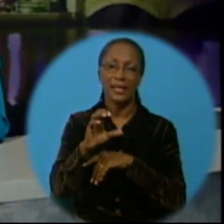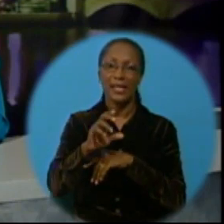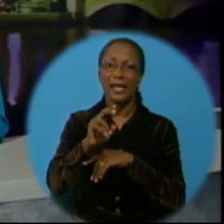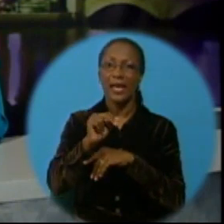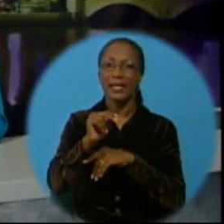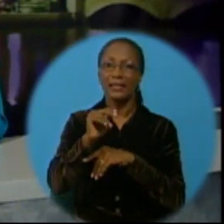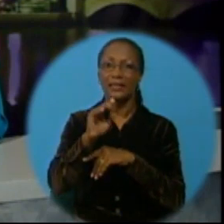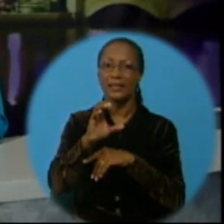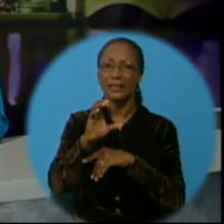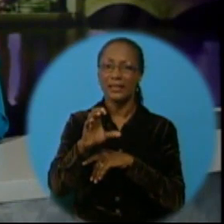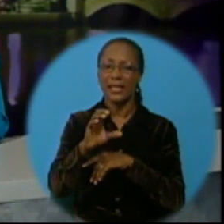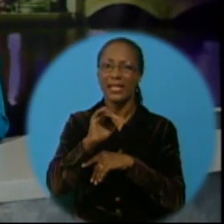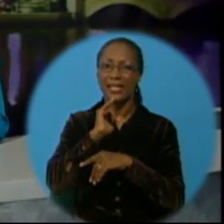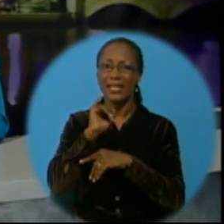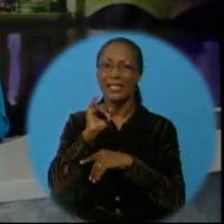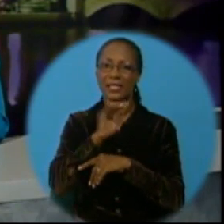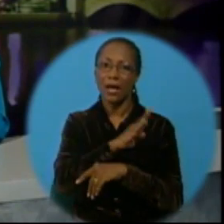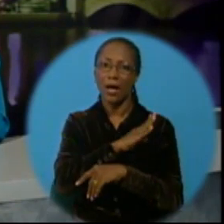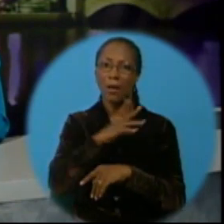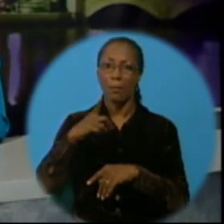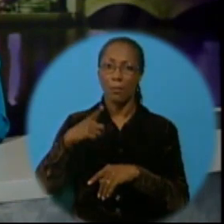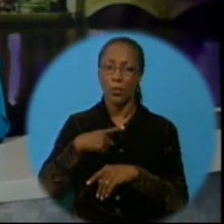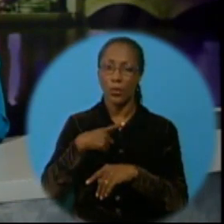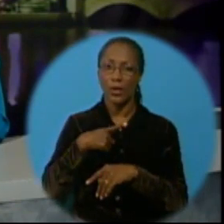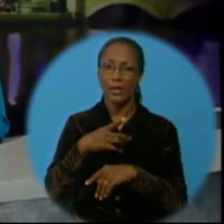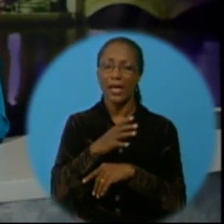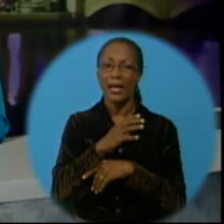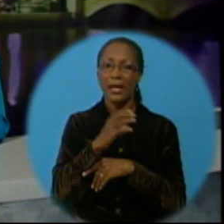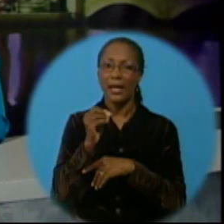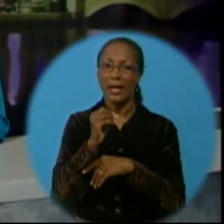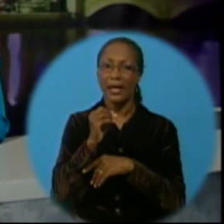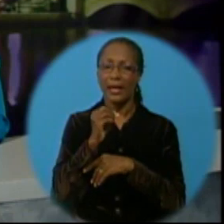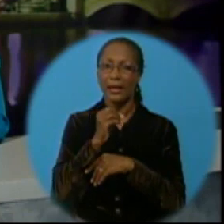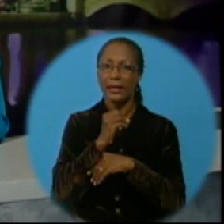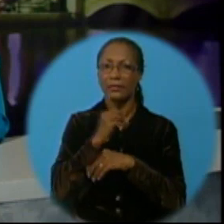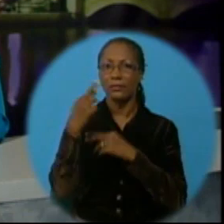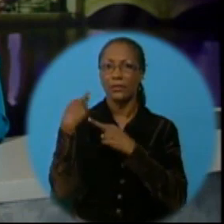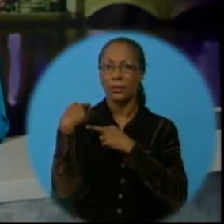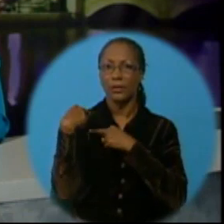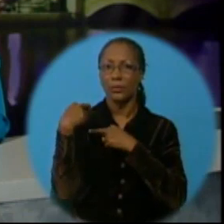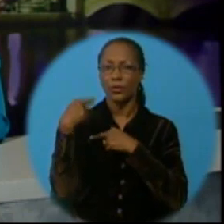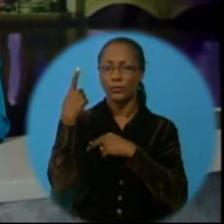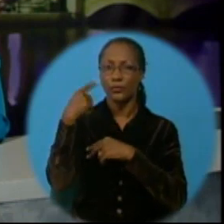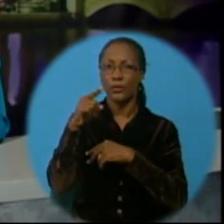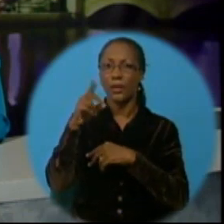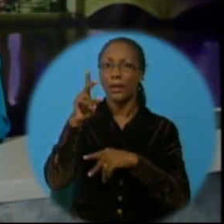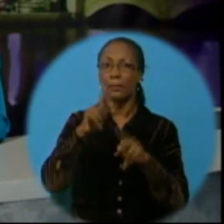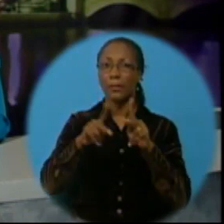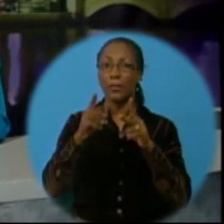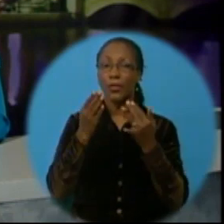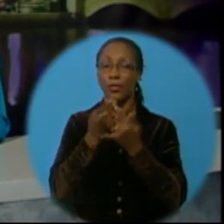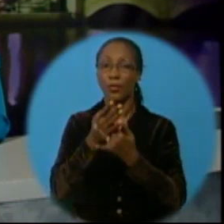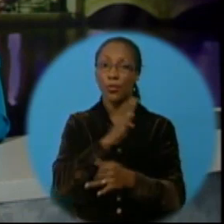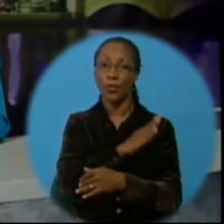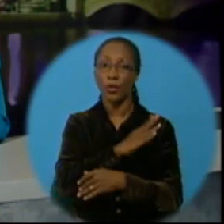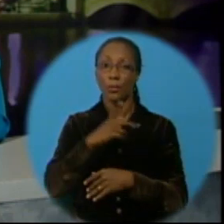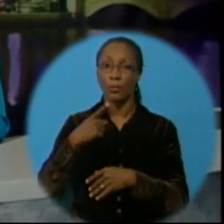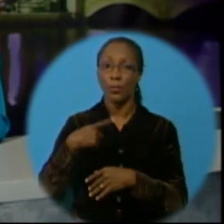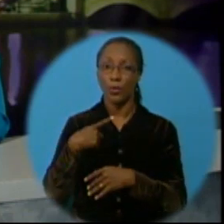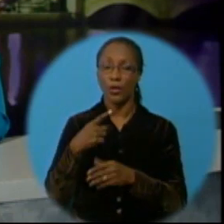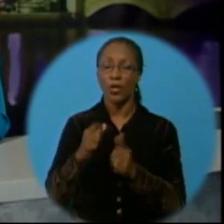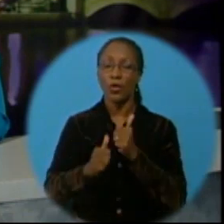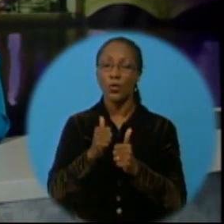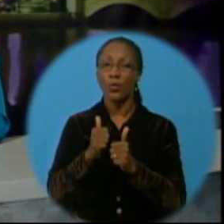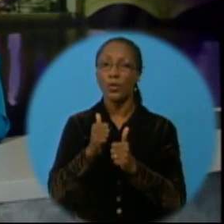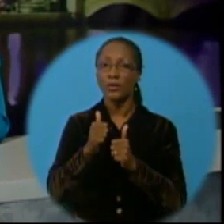but a statutory board accountable to the people through the board, the minister and the cabinet, which the Prime Minister leads.